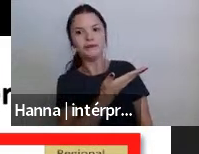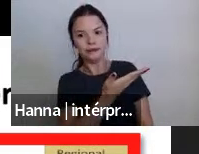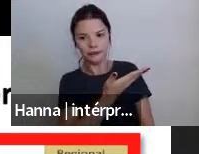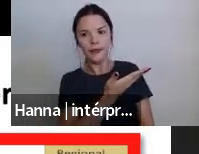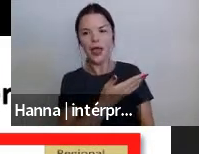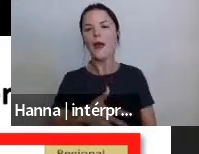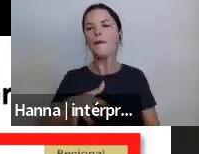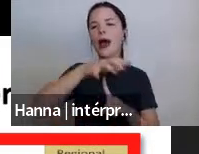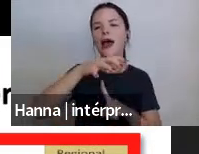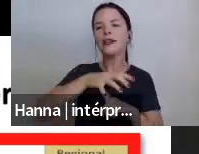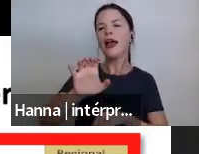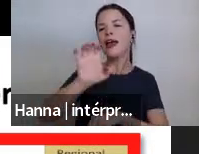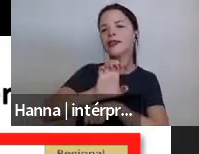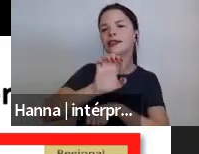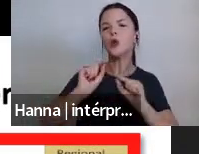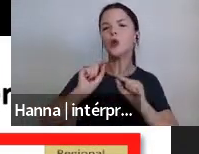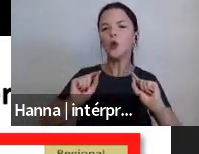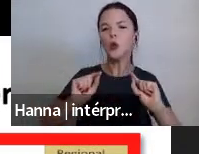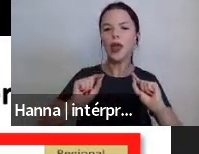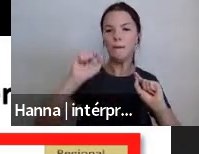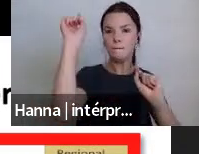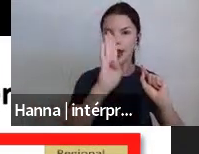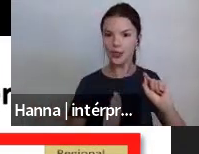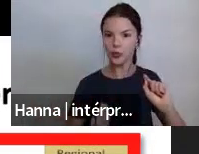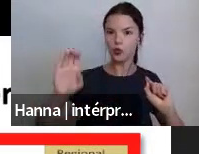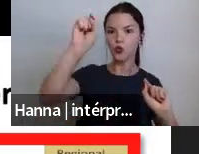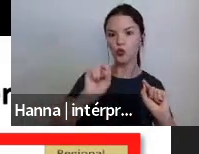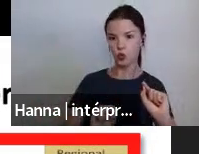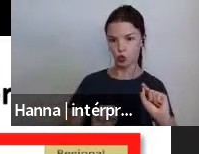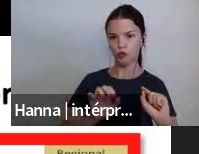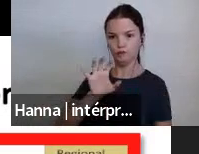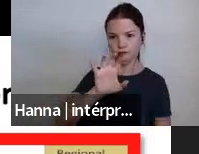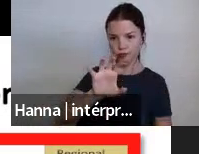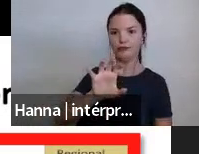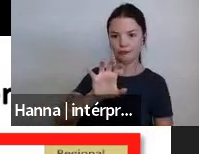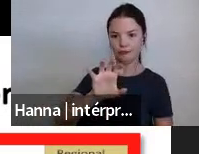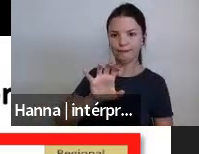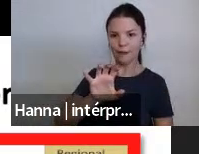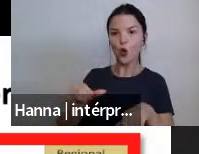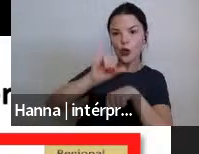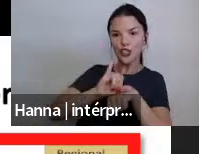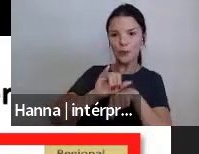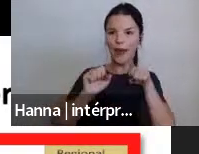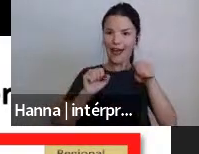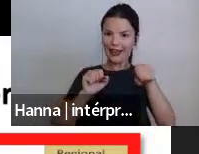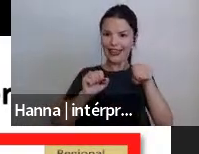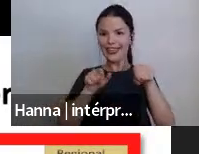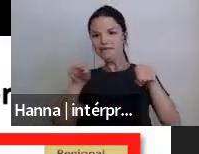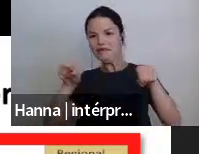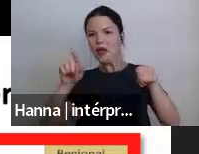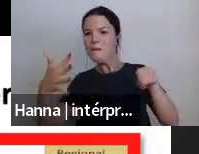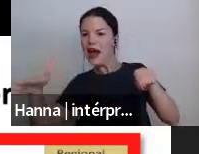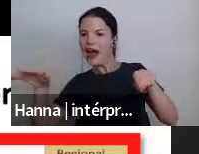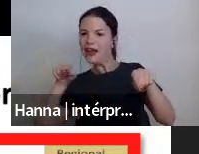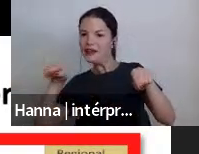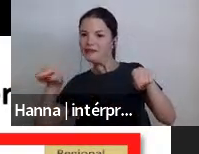is in the south of Brazil, right? And Curitiba is right here, not so far from the